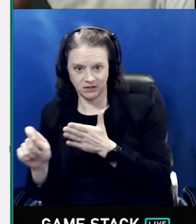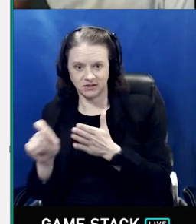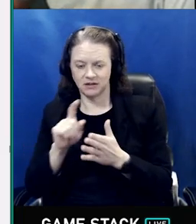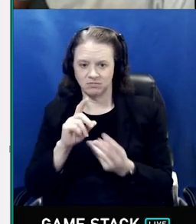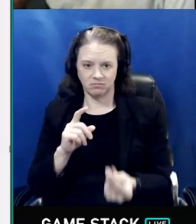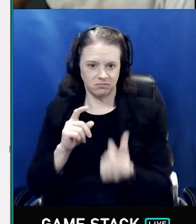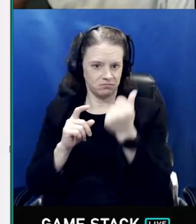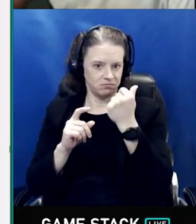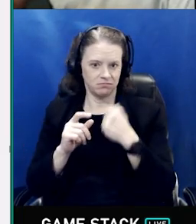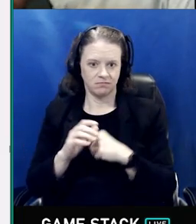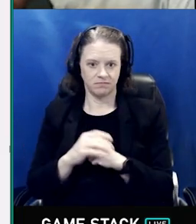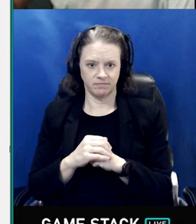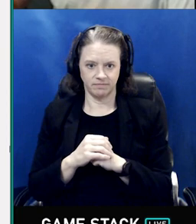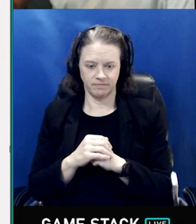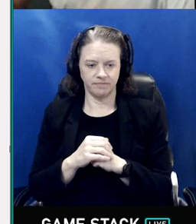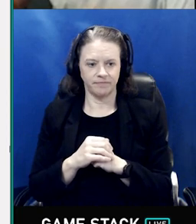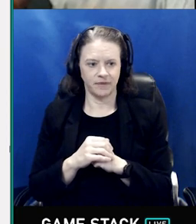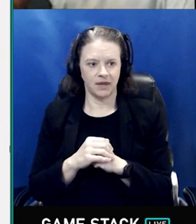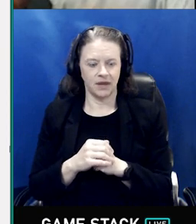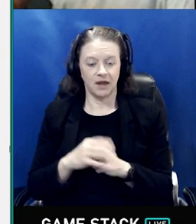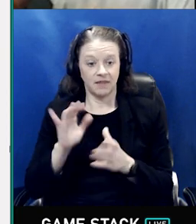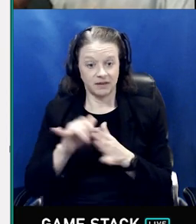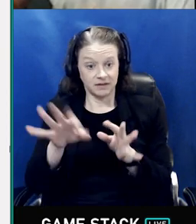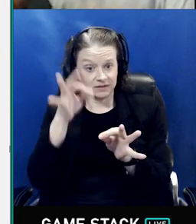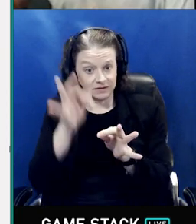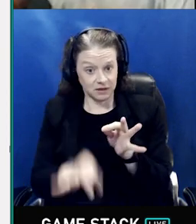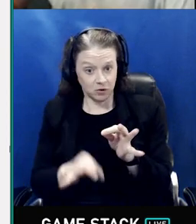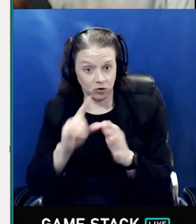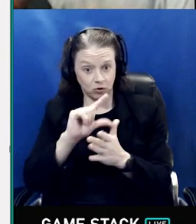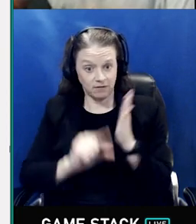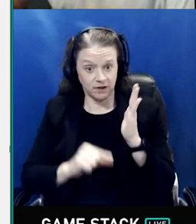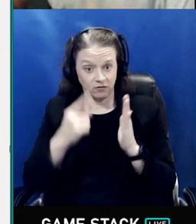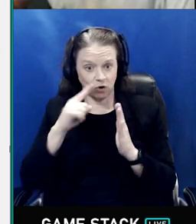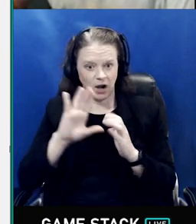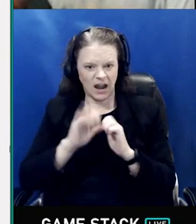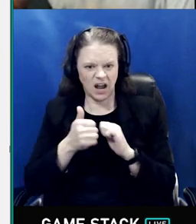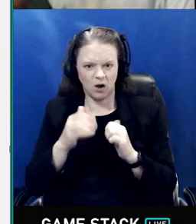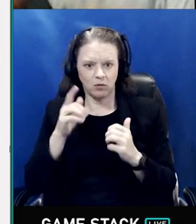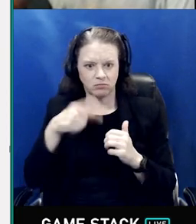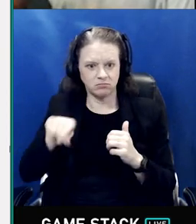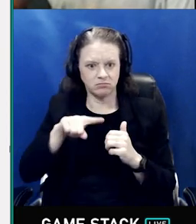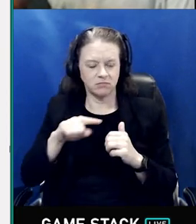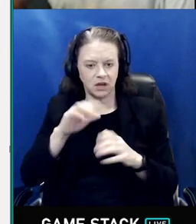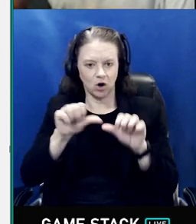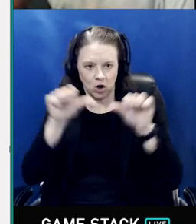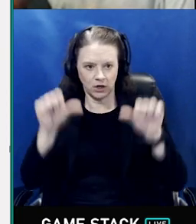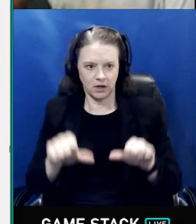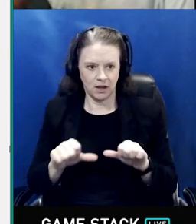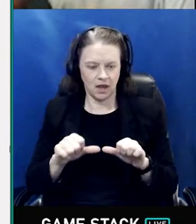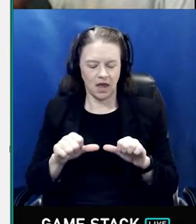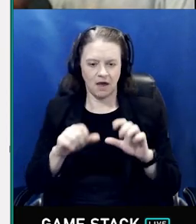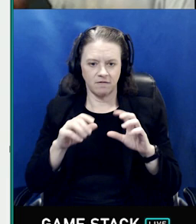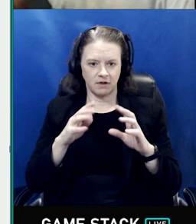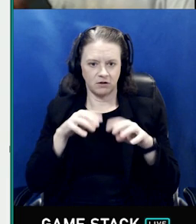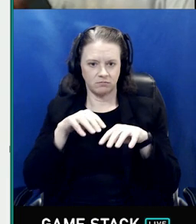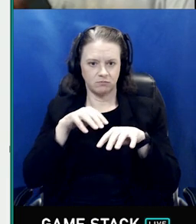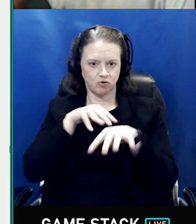So here's a simple graphic for how they were architected. They got Traffic Manager up front, providing a DNS load balancer